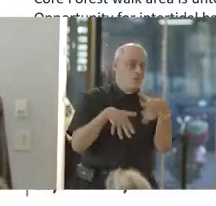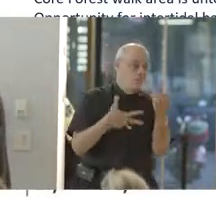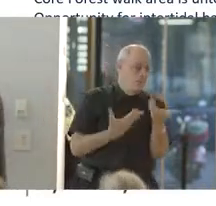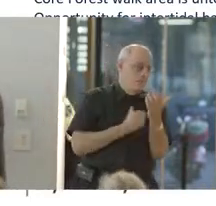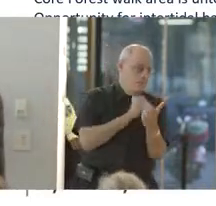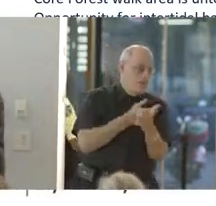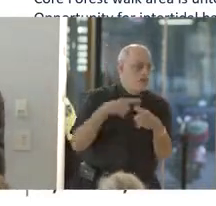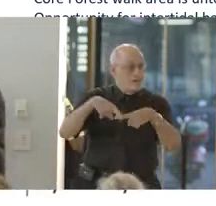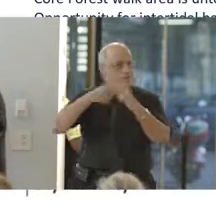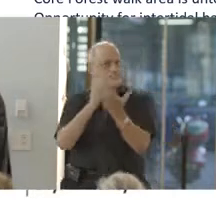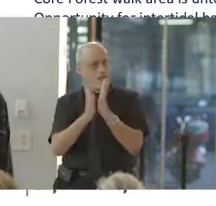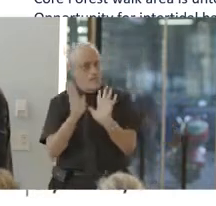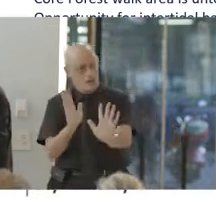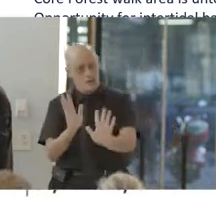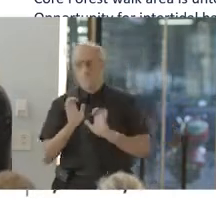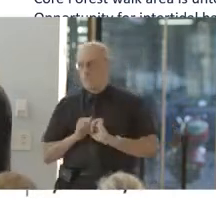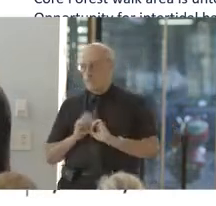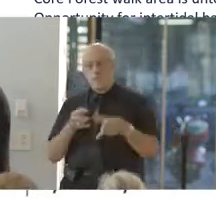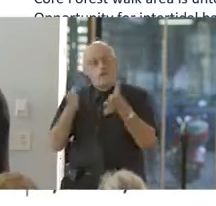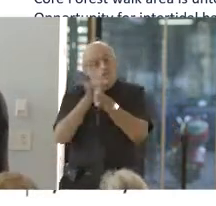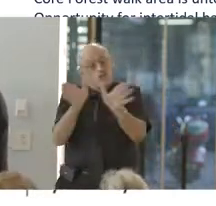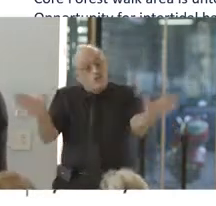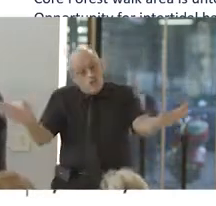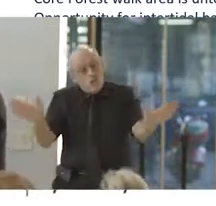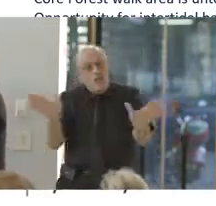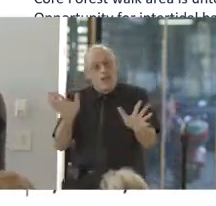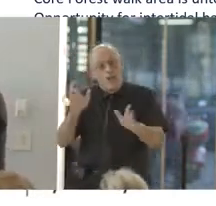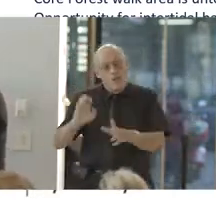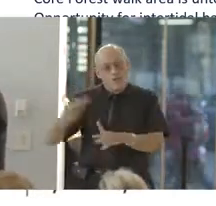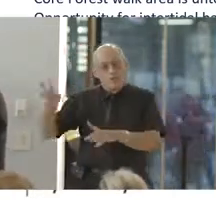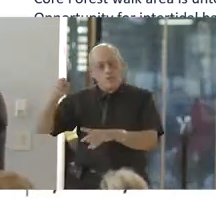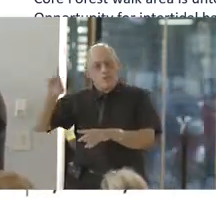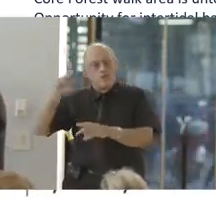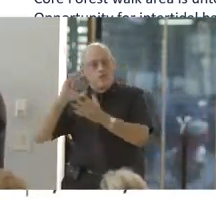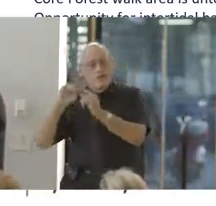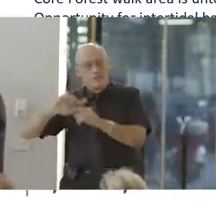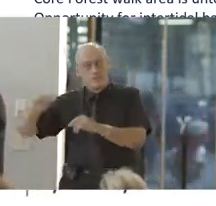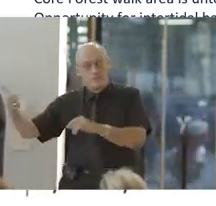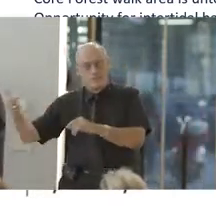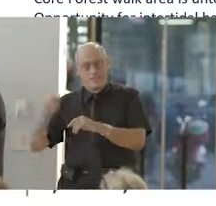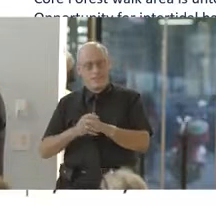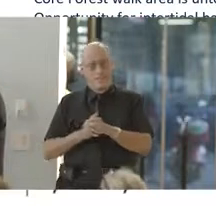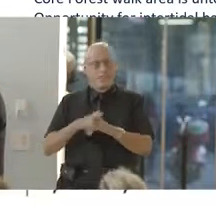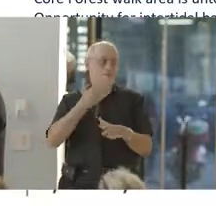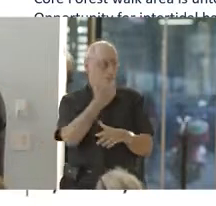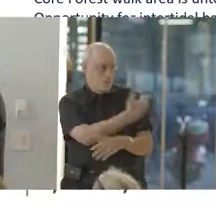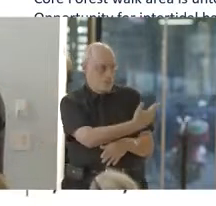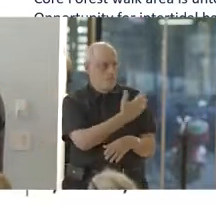I think I'll stop there, but in general, I'll pass it back to Peter for some remarks. Great, thanks,